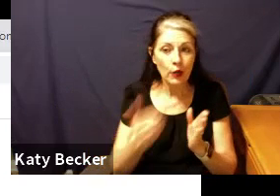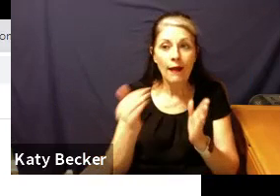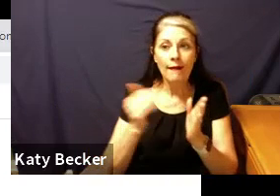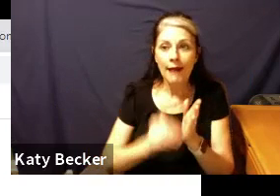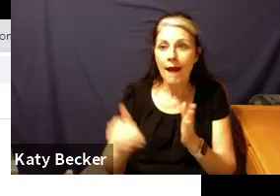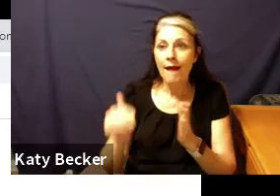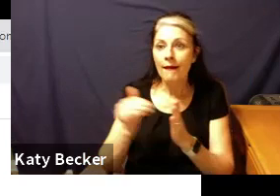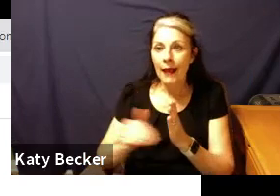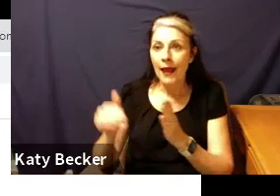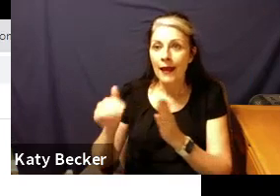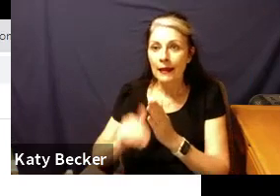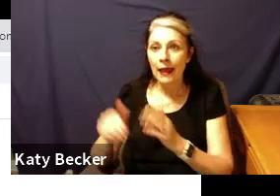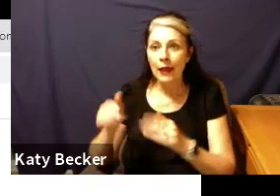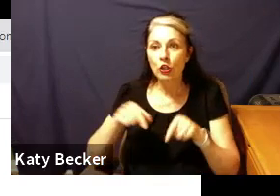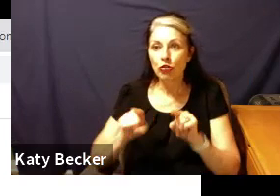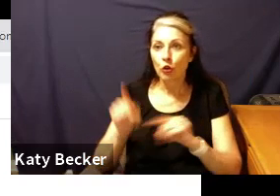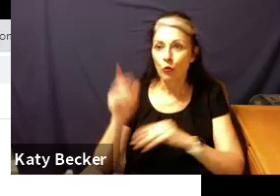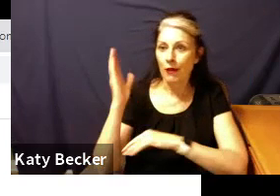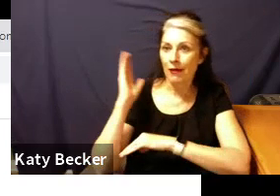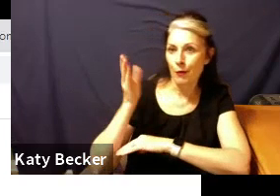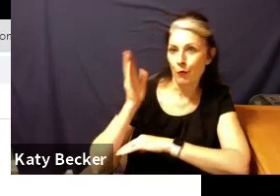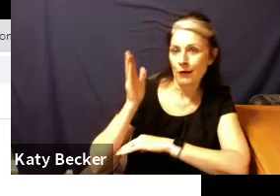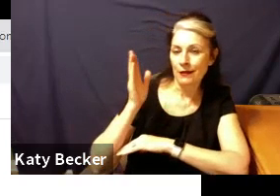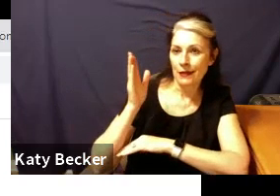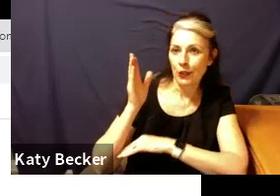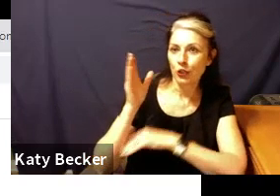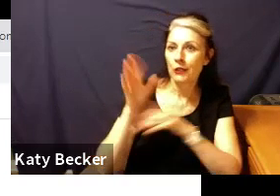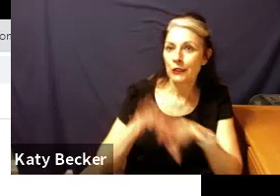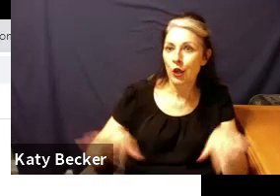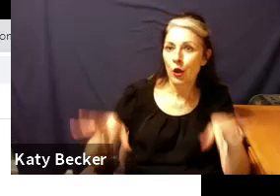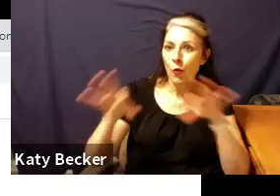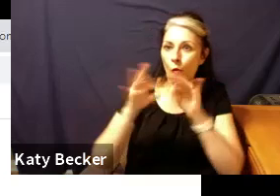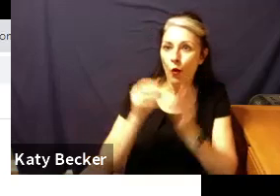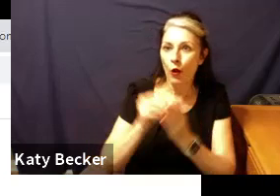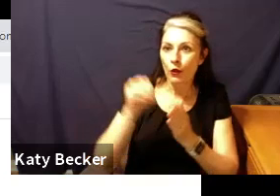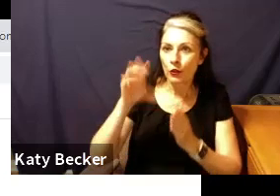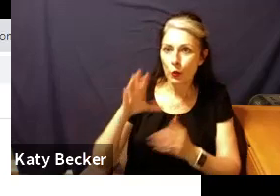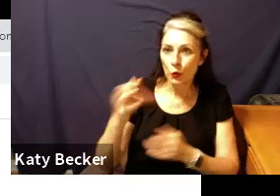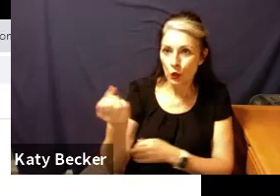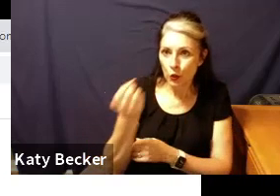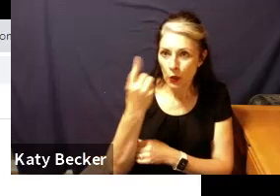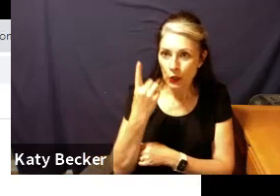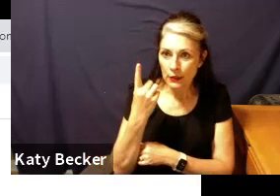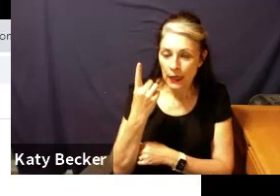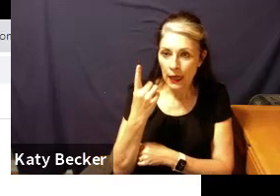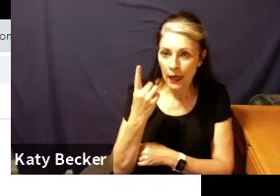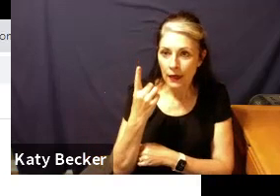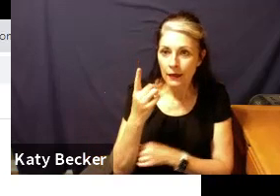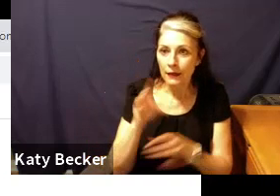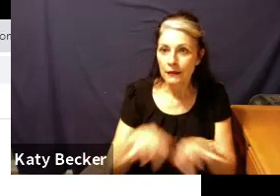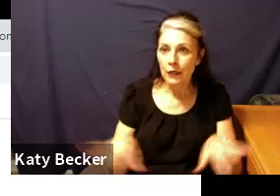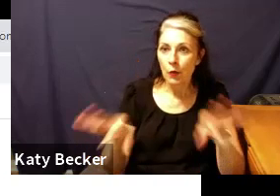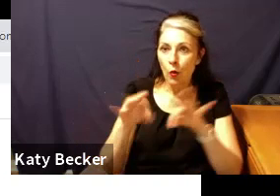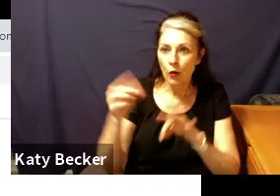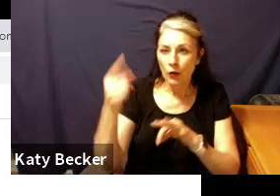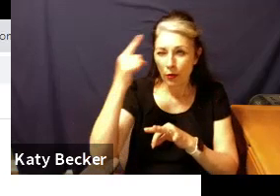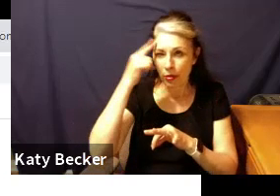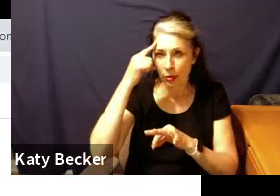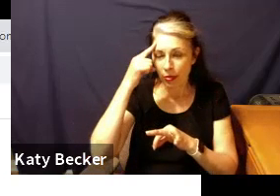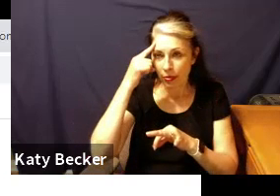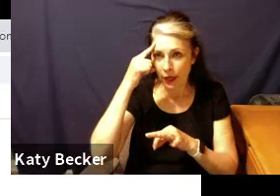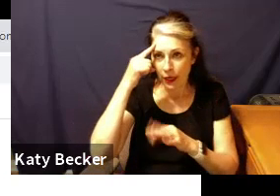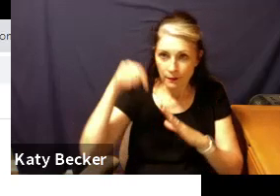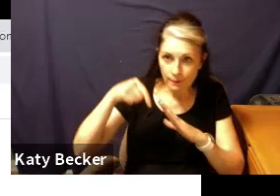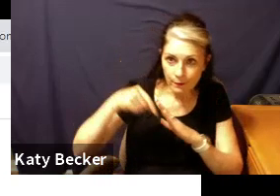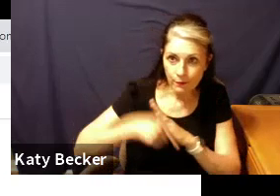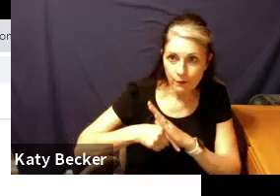over throughout the presentation, because it's really important for our students to understand that they need to be able to think critically, they need to